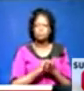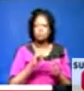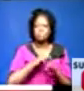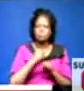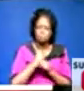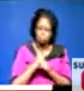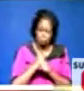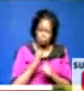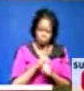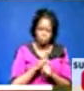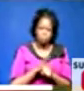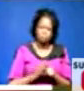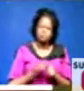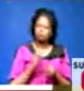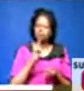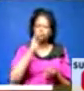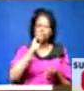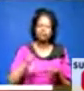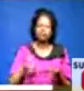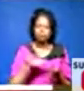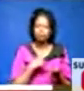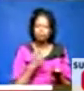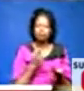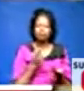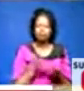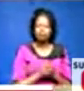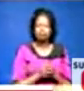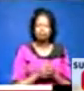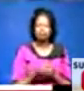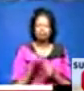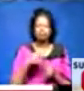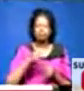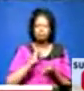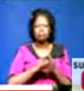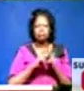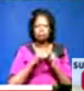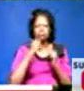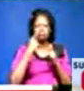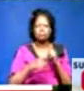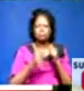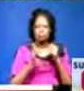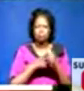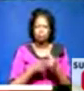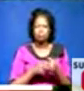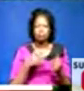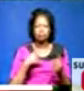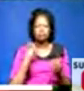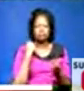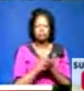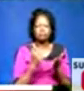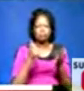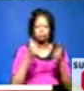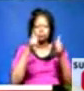of single-use plastics that was put in place on 20th February 2017. We have gazetted